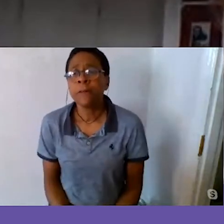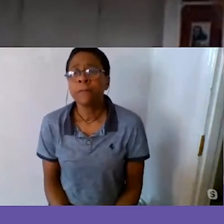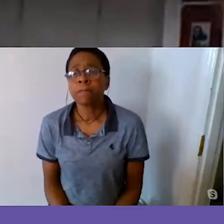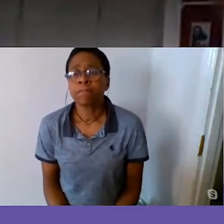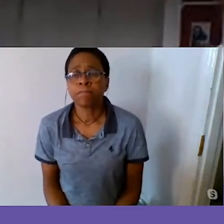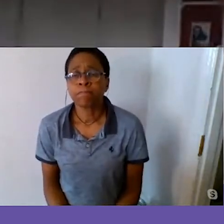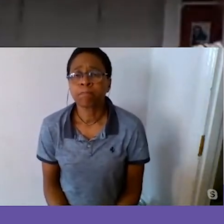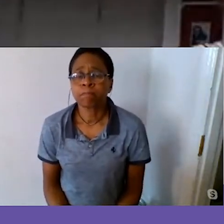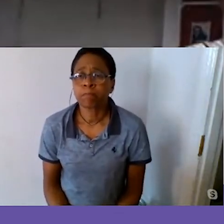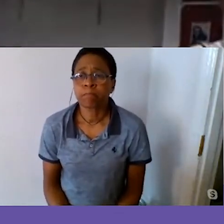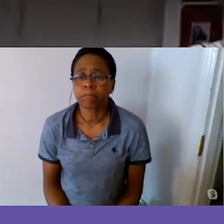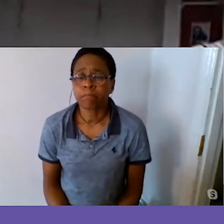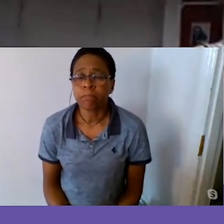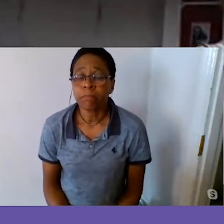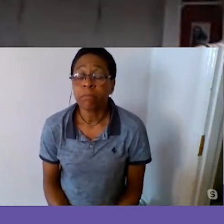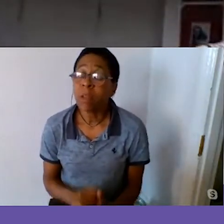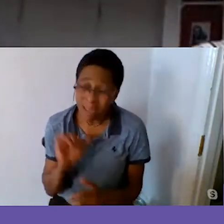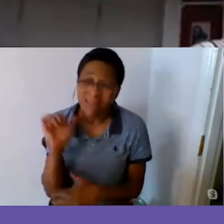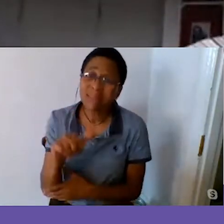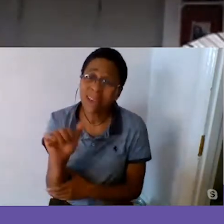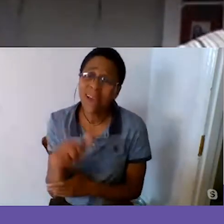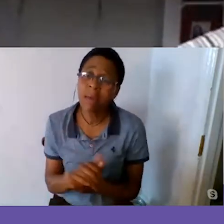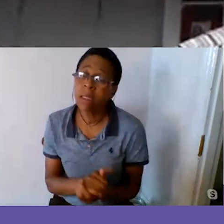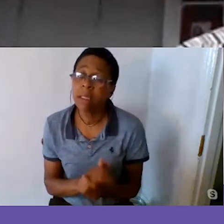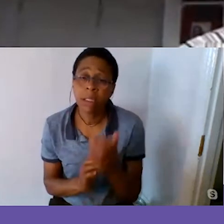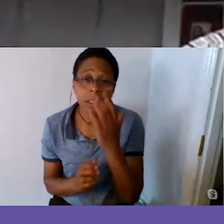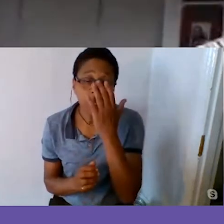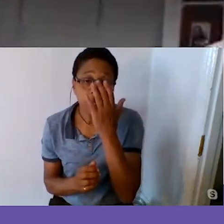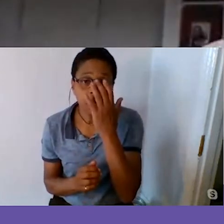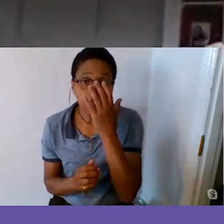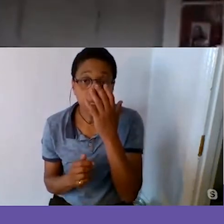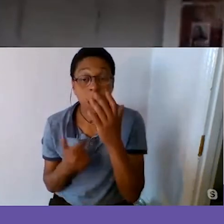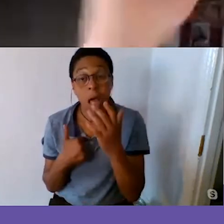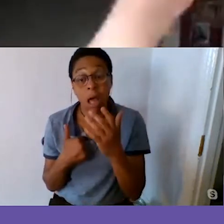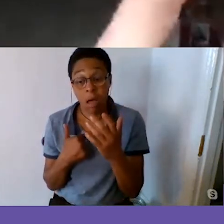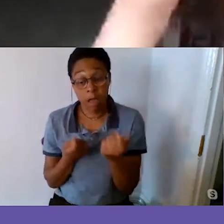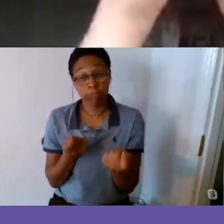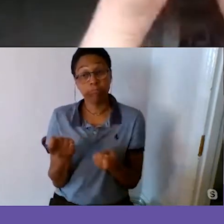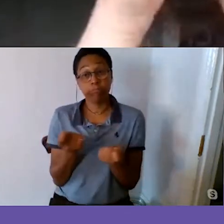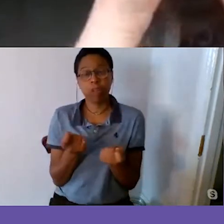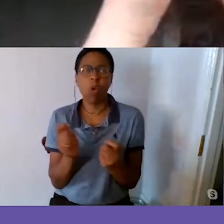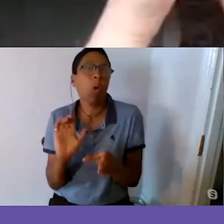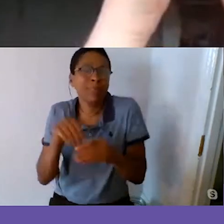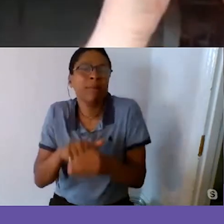And also, yeah, we did. So I did the Queer Festival, and that was